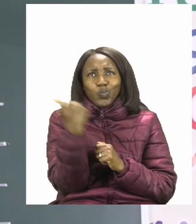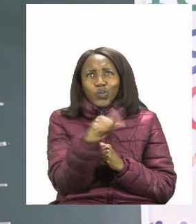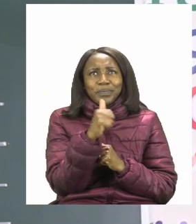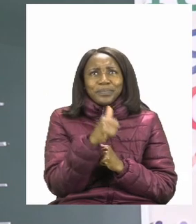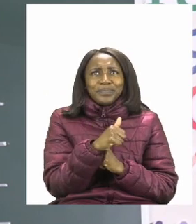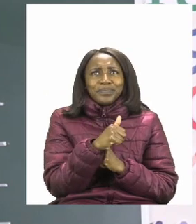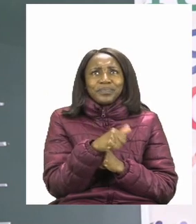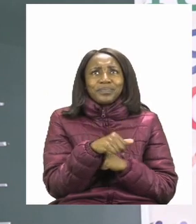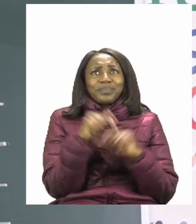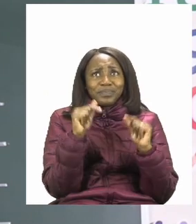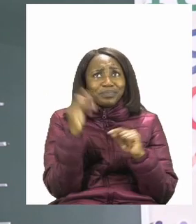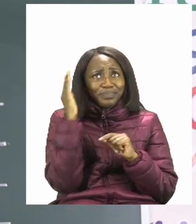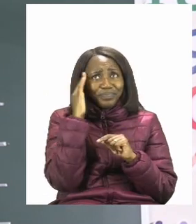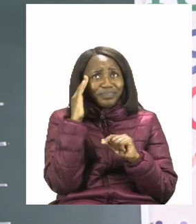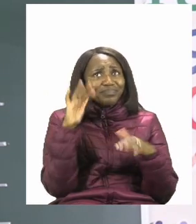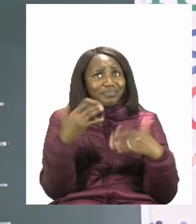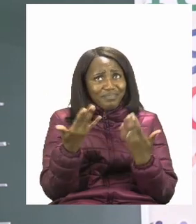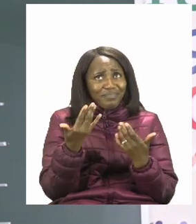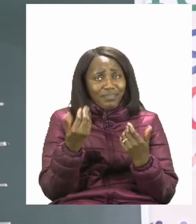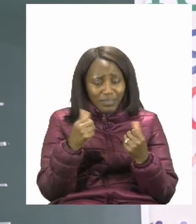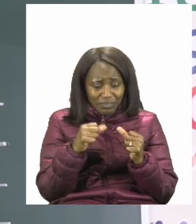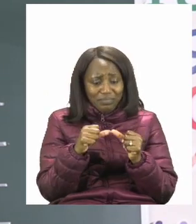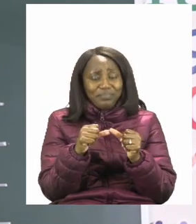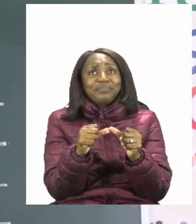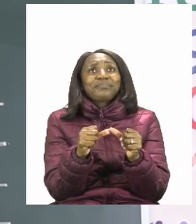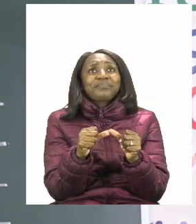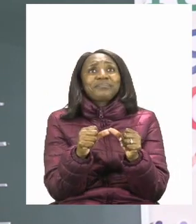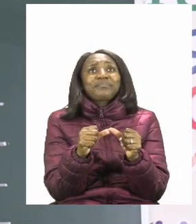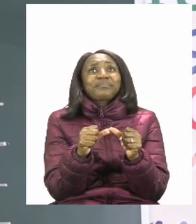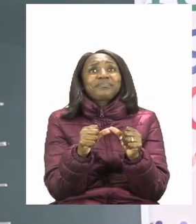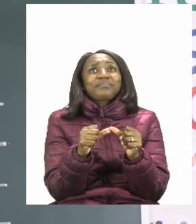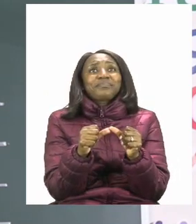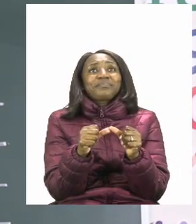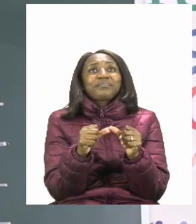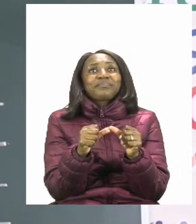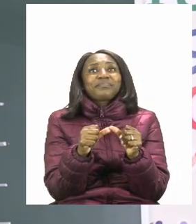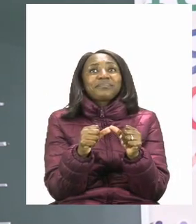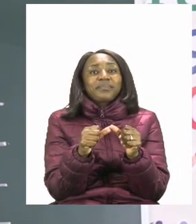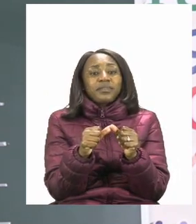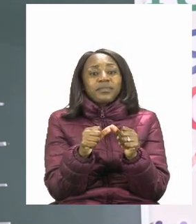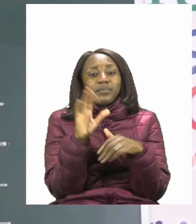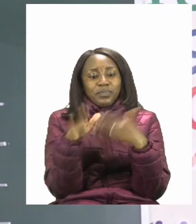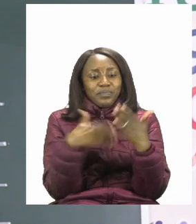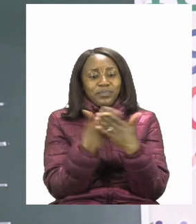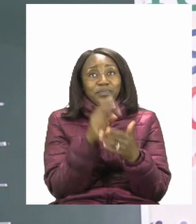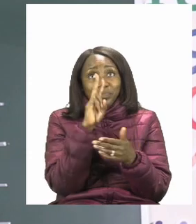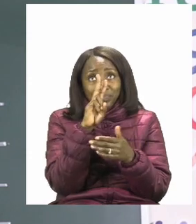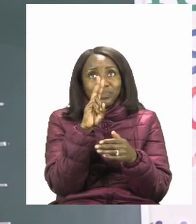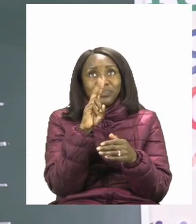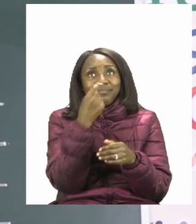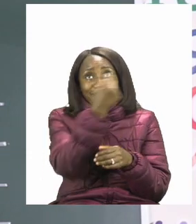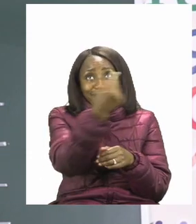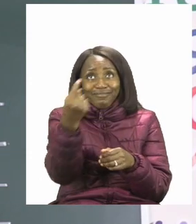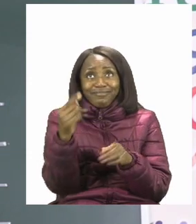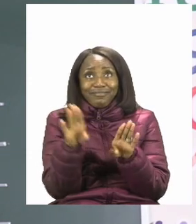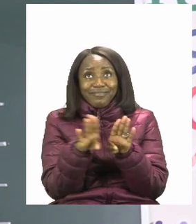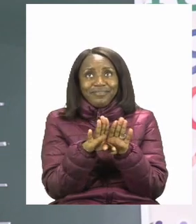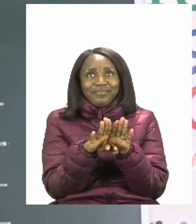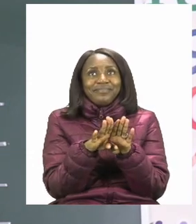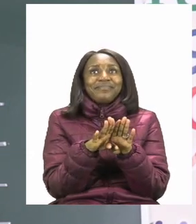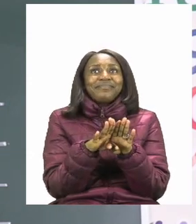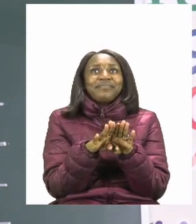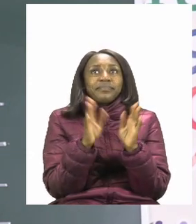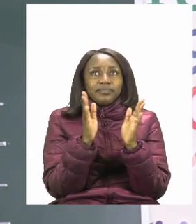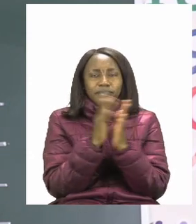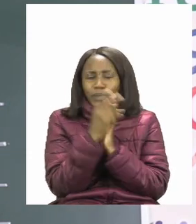know how this story ends. So the next 2 pictures you're going to do by yourselves. Take a good